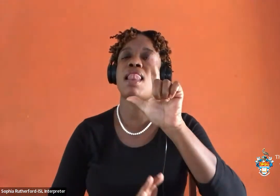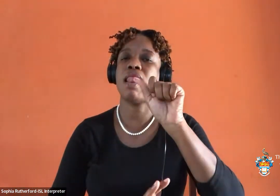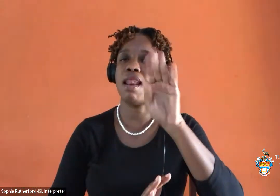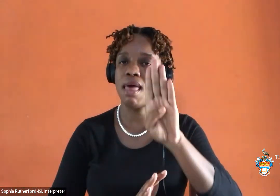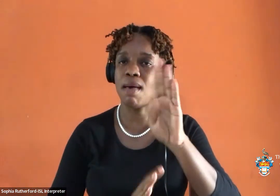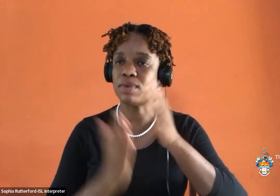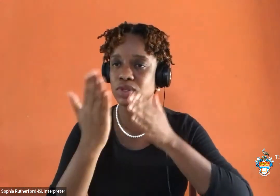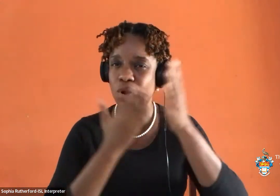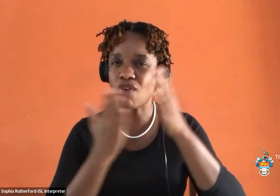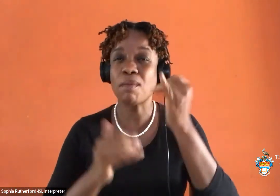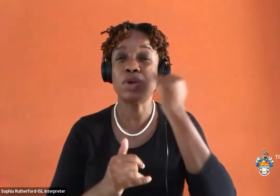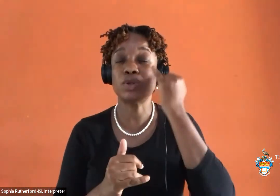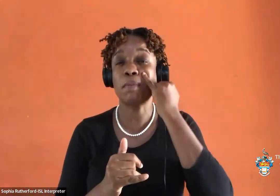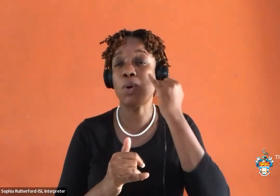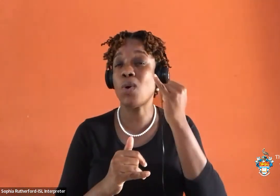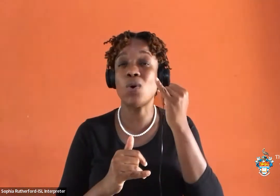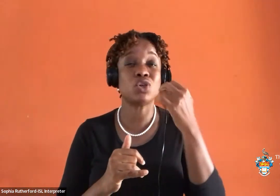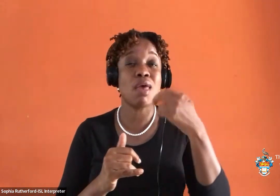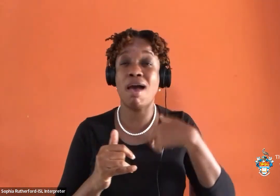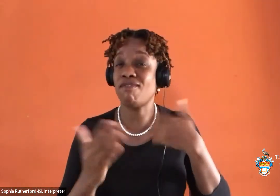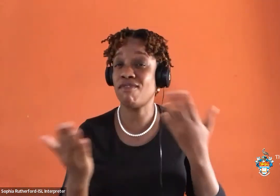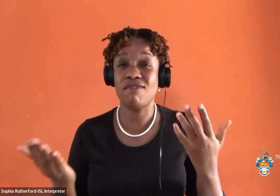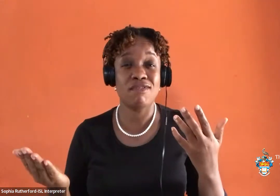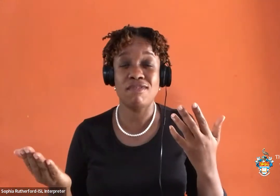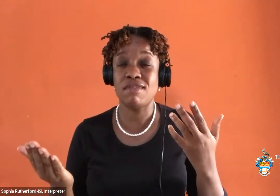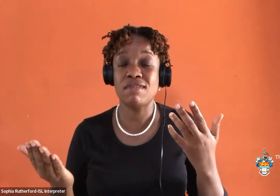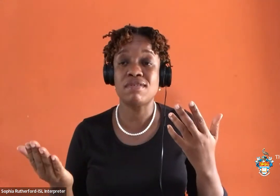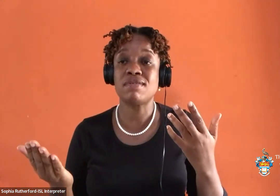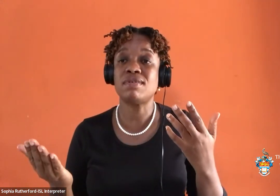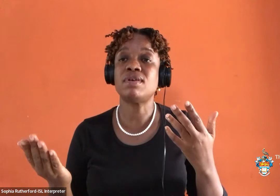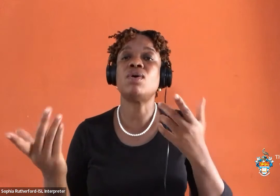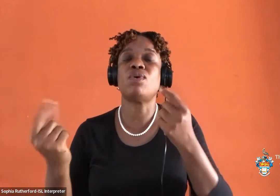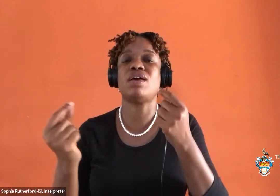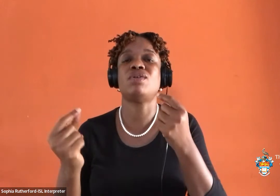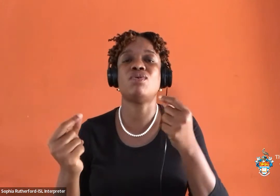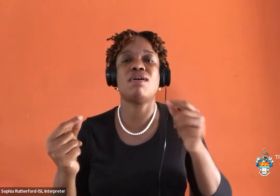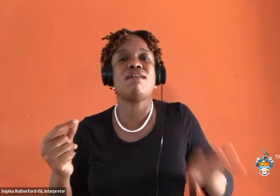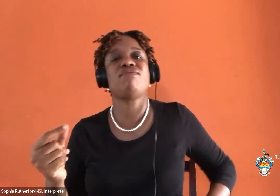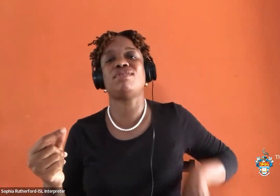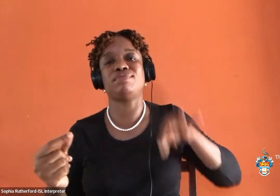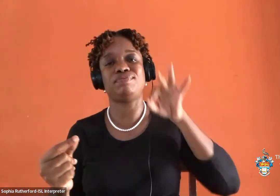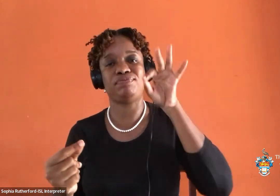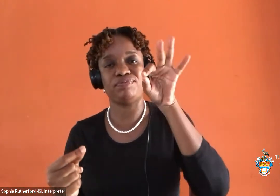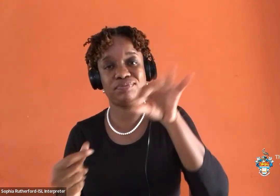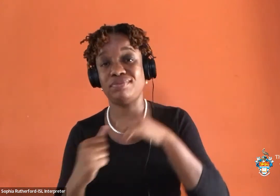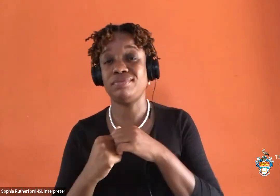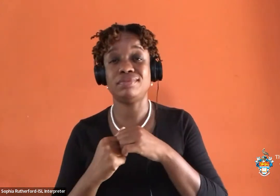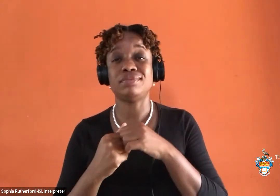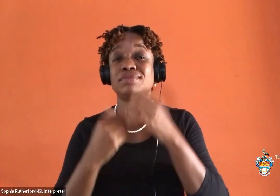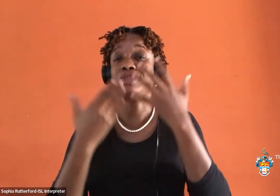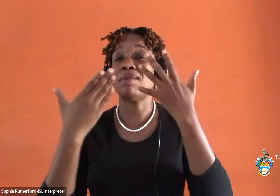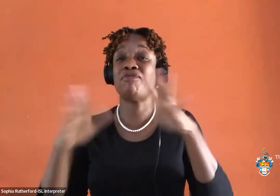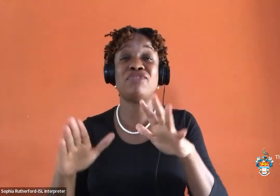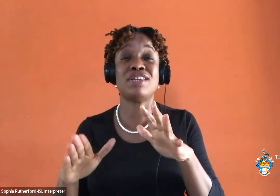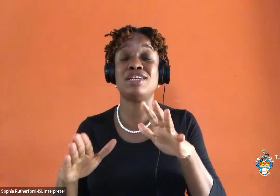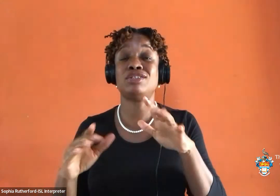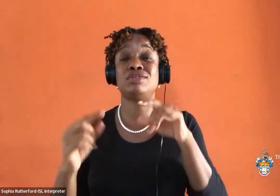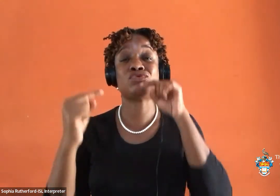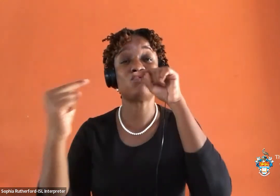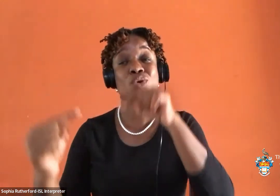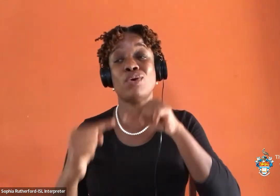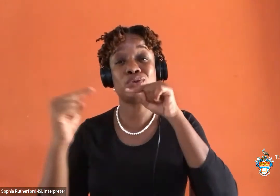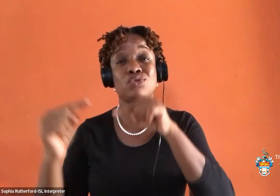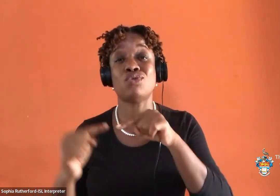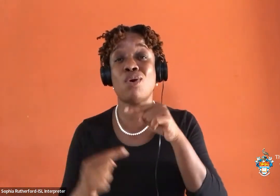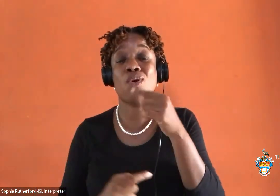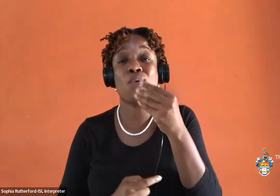do not have this privilege have to find the finances from their already stretched, limited resources to be able